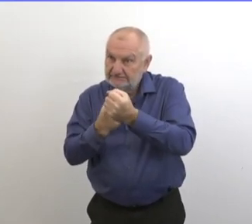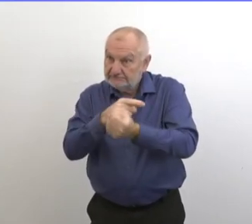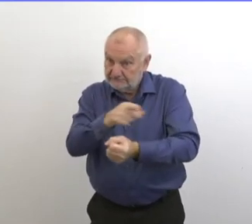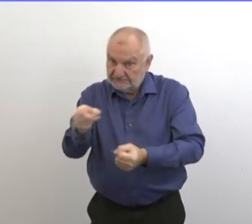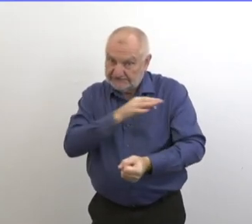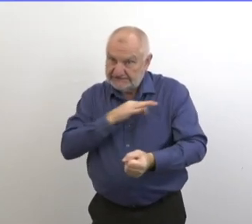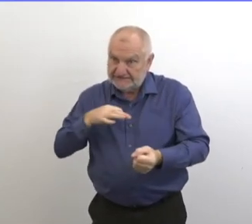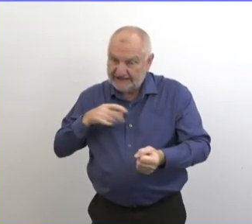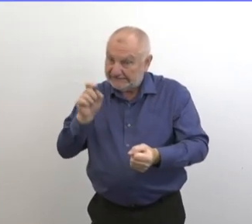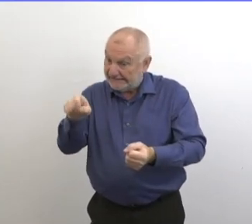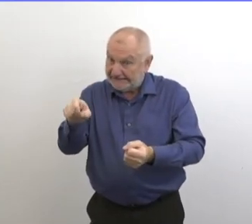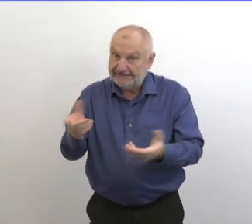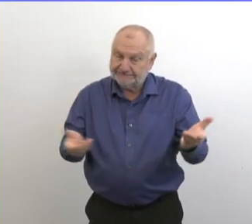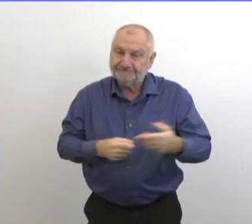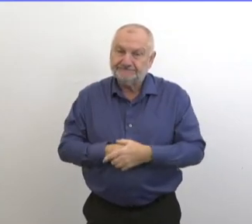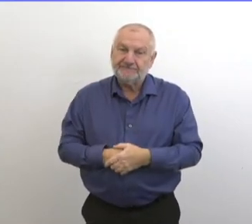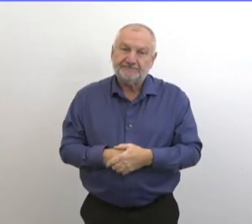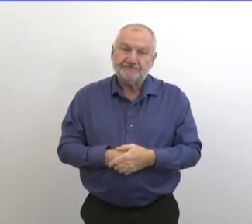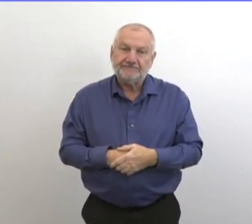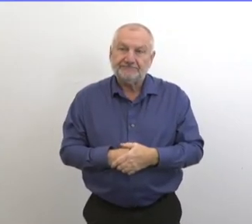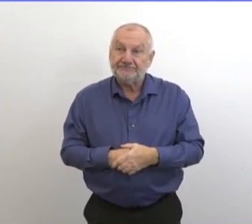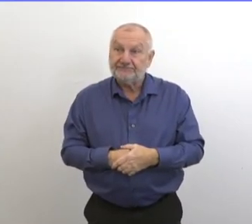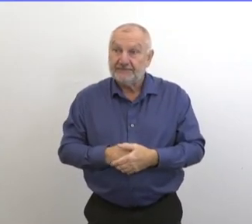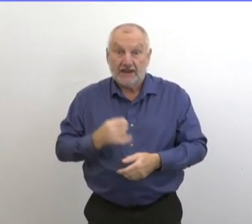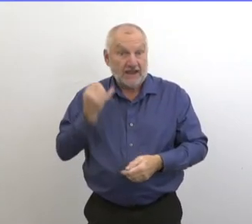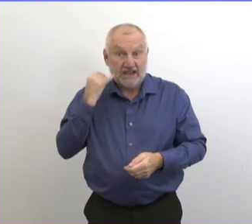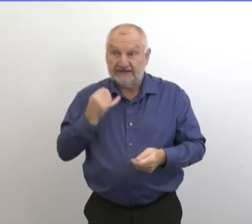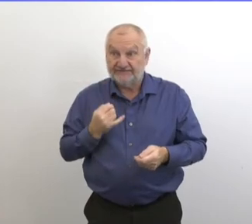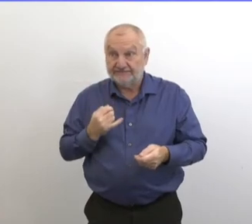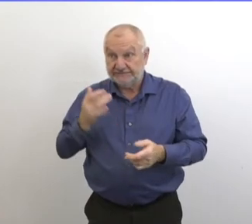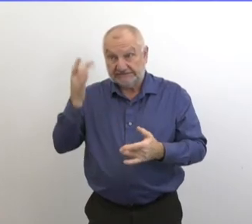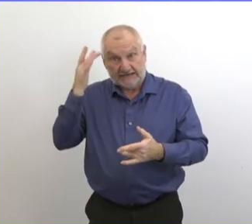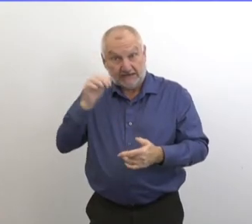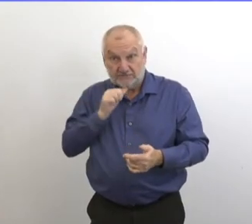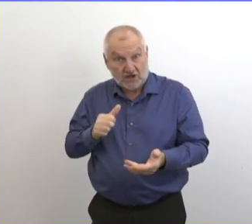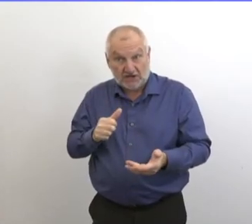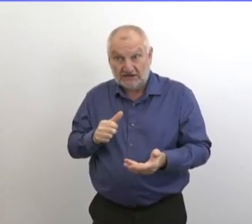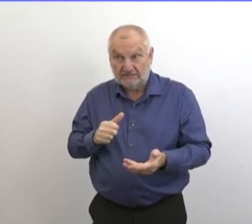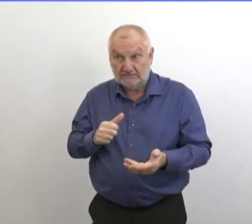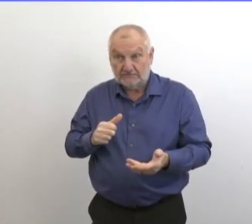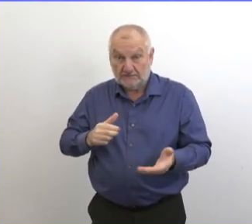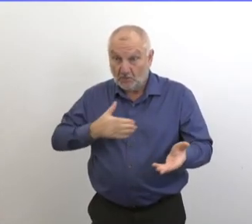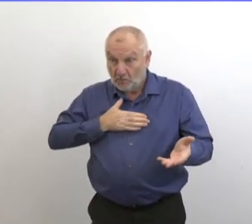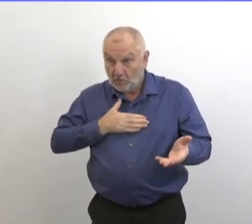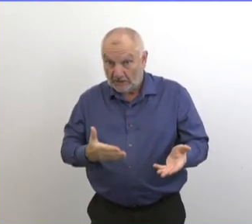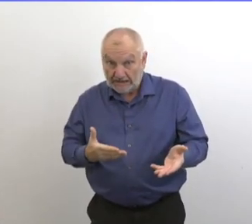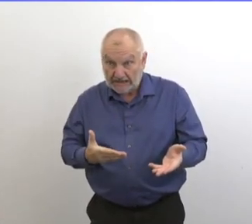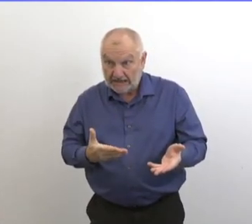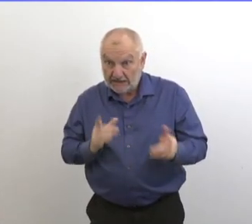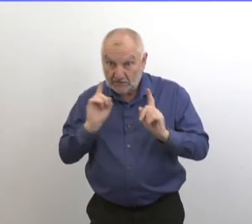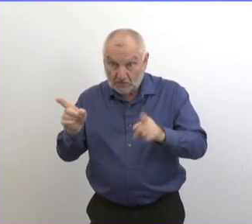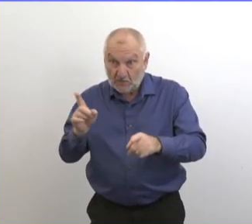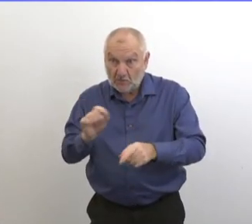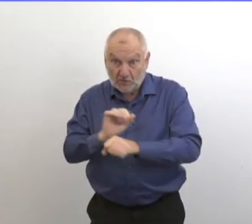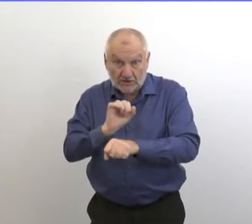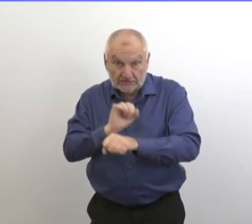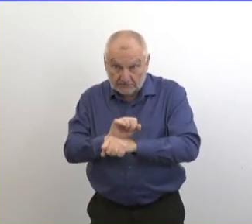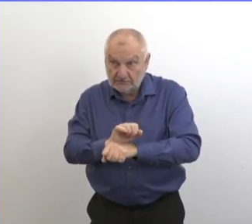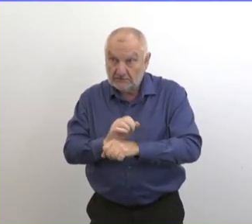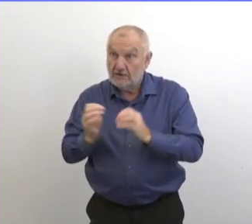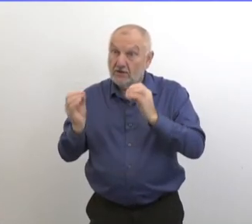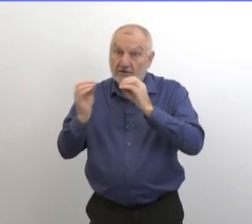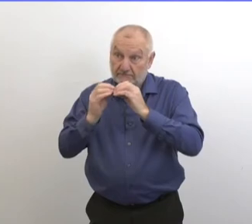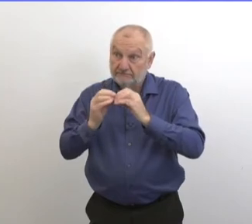know, we encourage those who aren't sick to take on some extra hours here. And so this is a $5 an